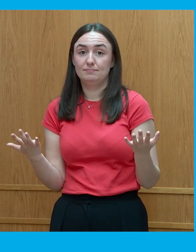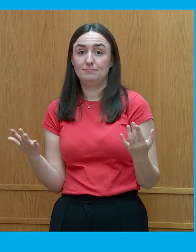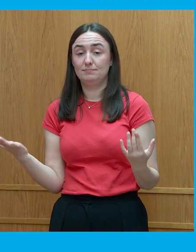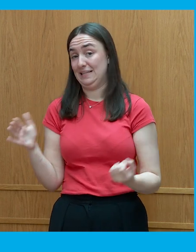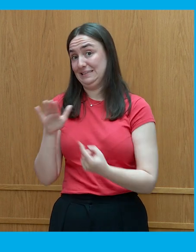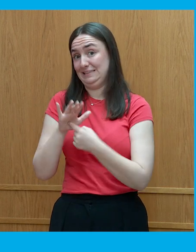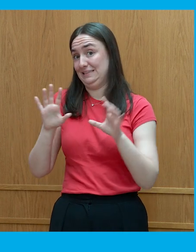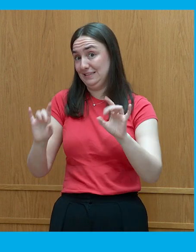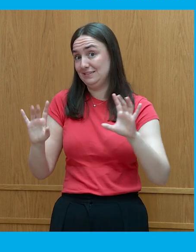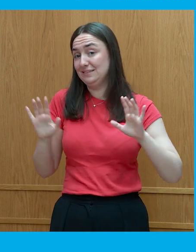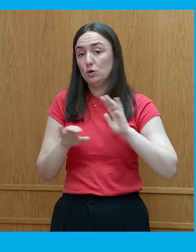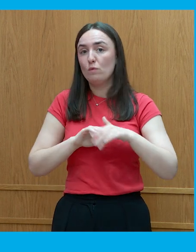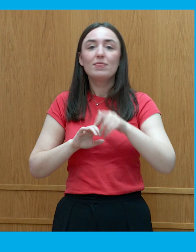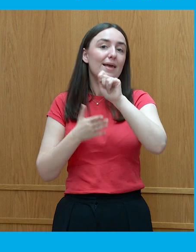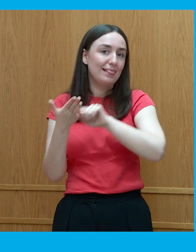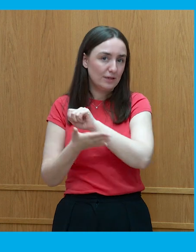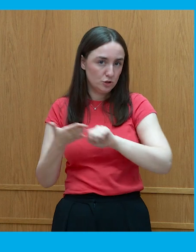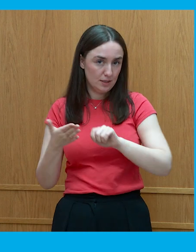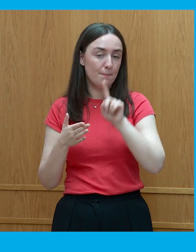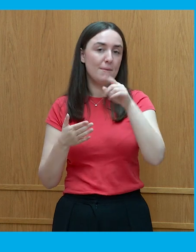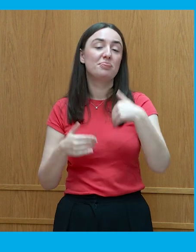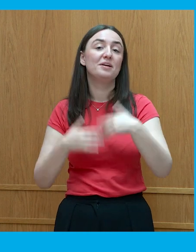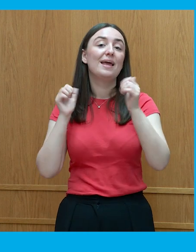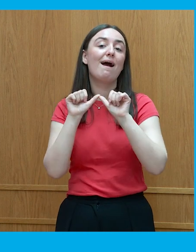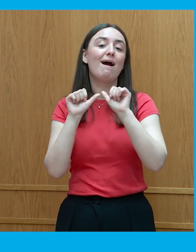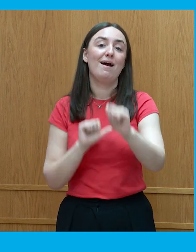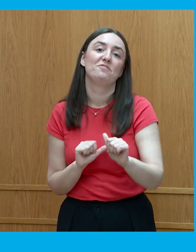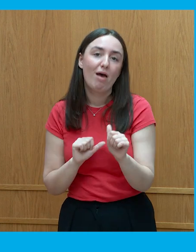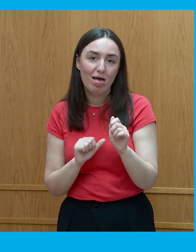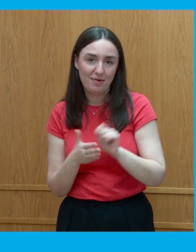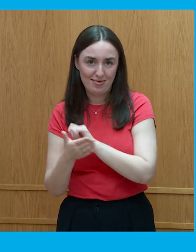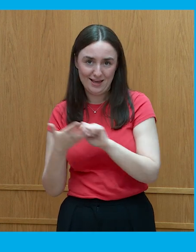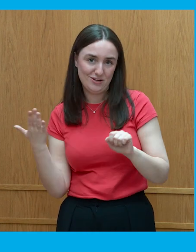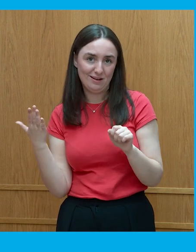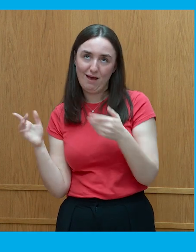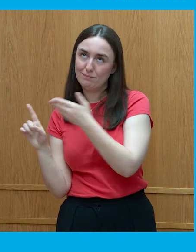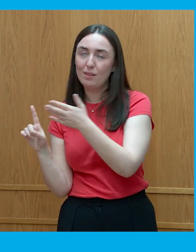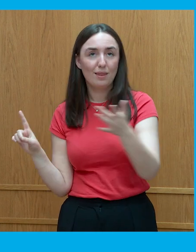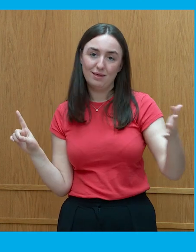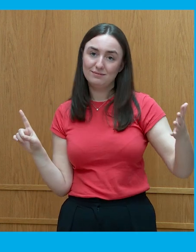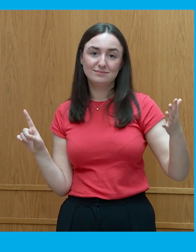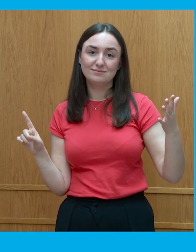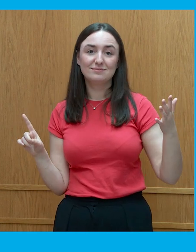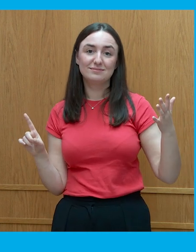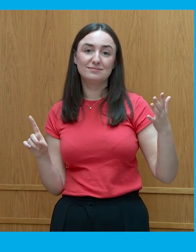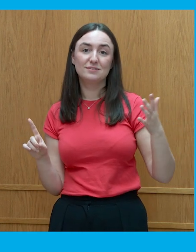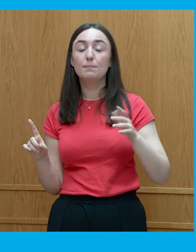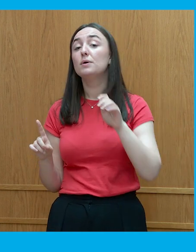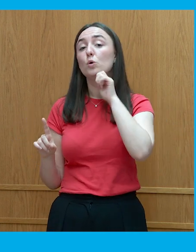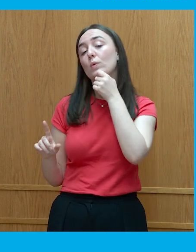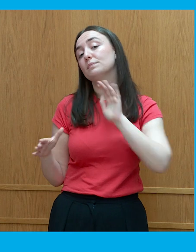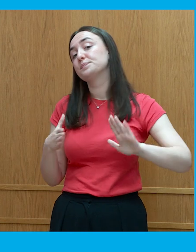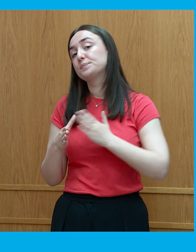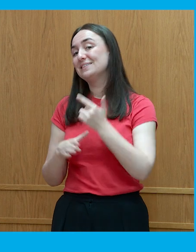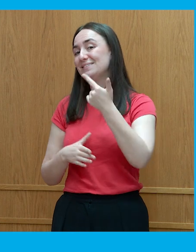in terms of the election. The day after the election is a whole another story. But it really is going to come down to those seven